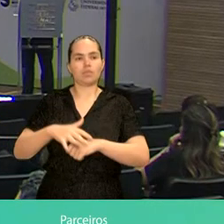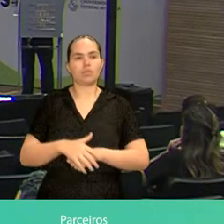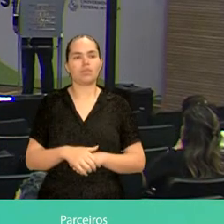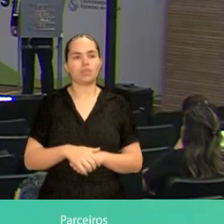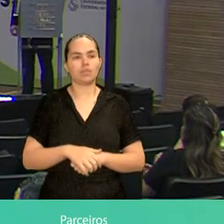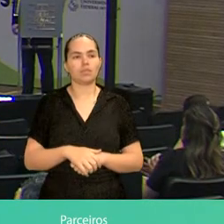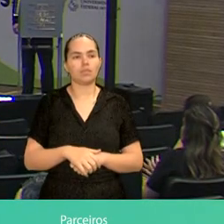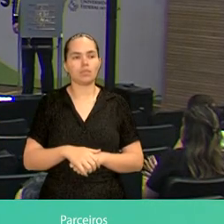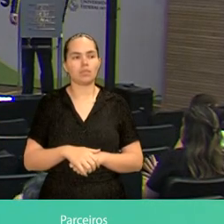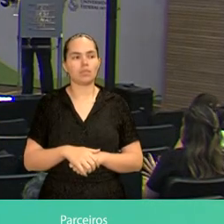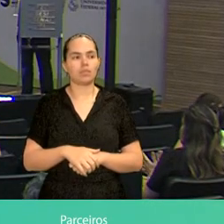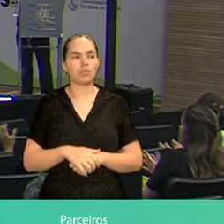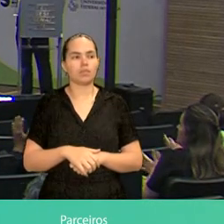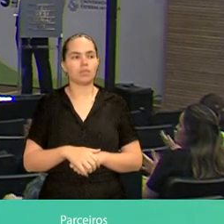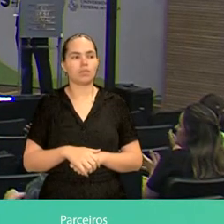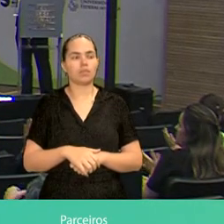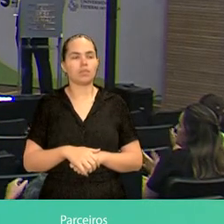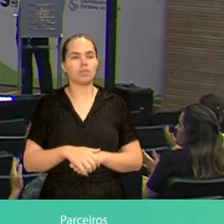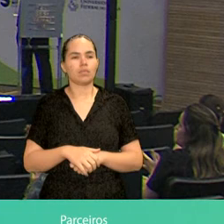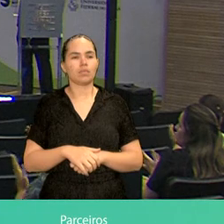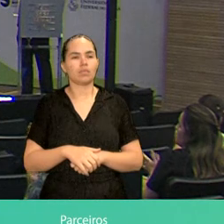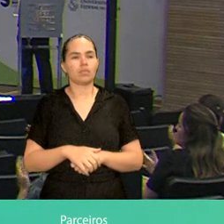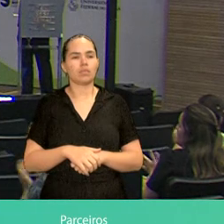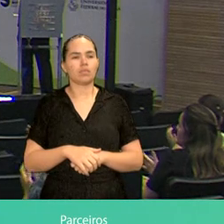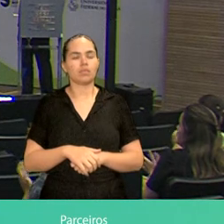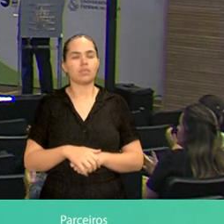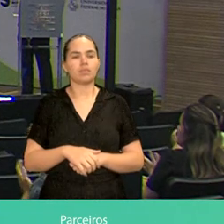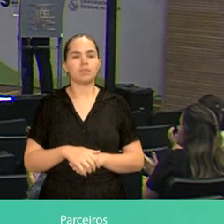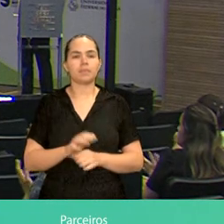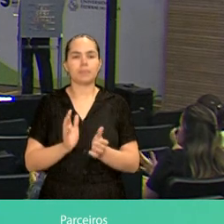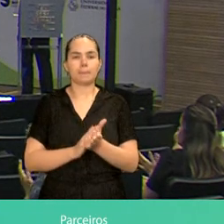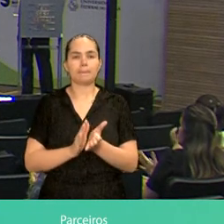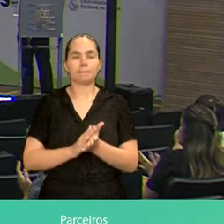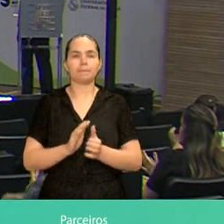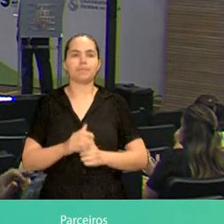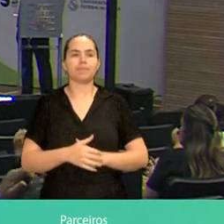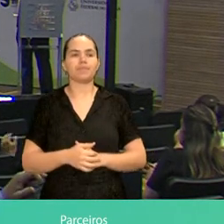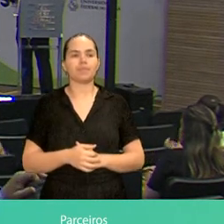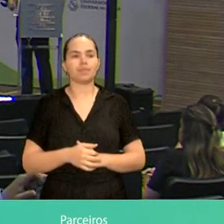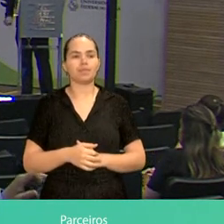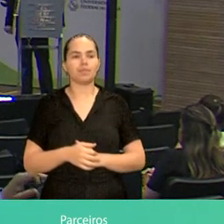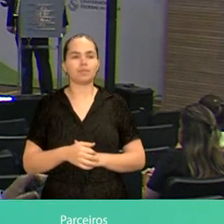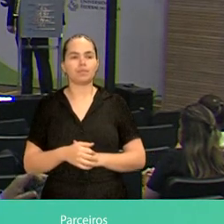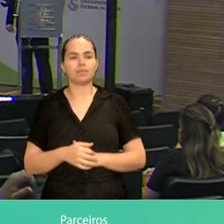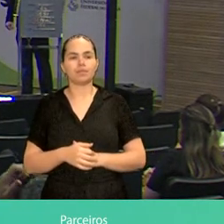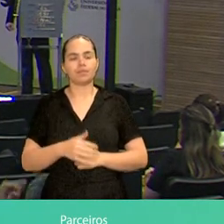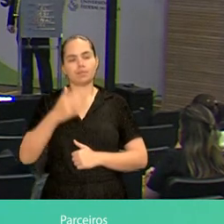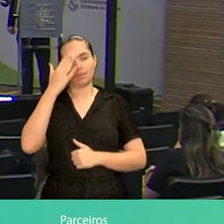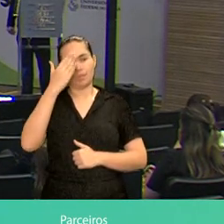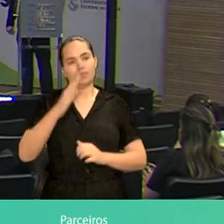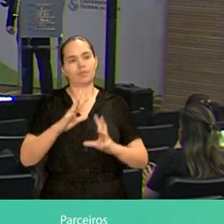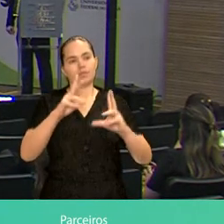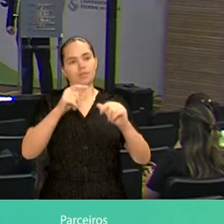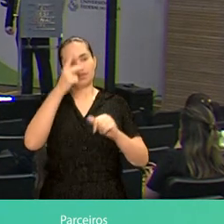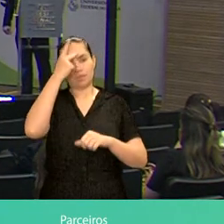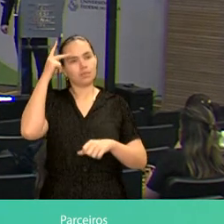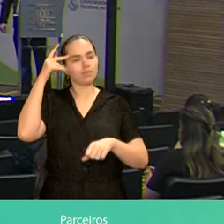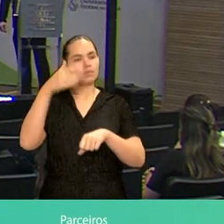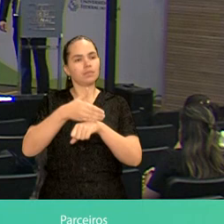our facilities of Cubatão and in our head office. Well, thank you very much